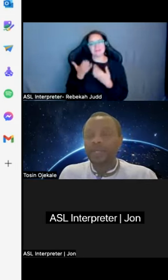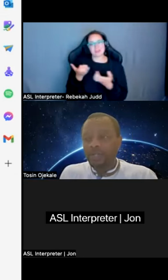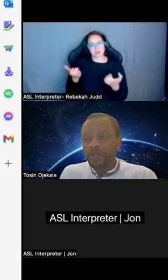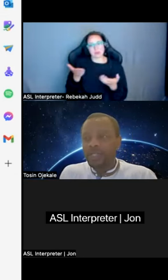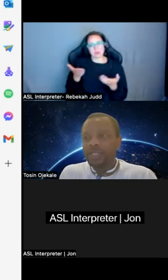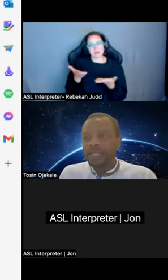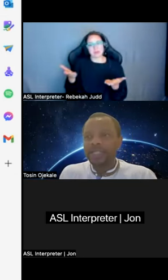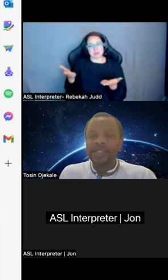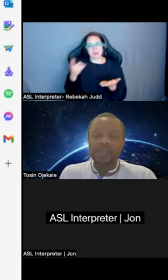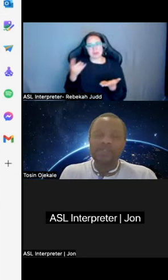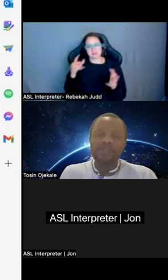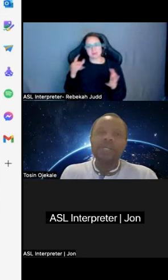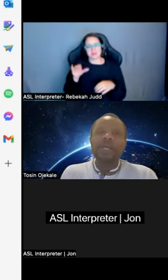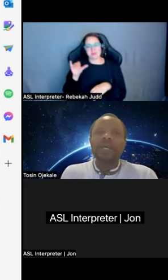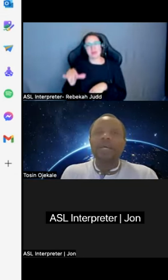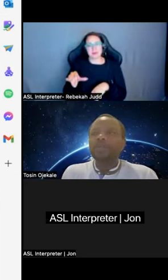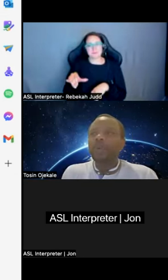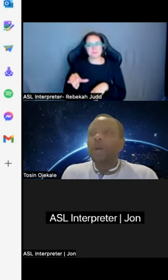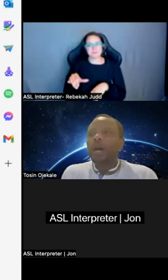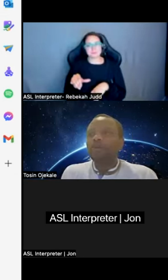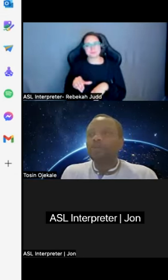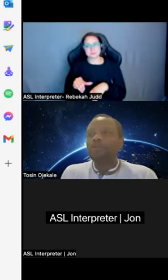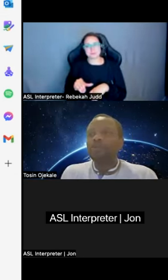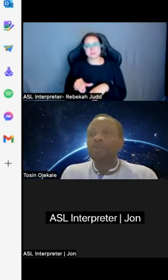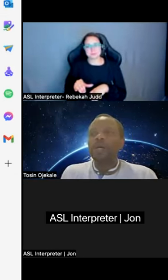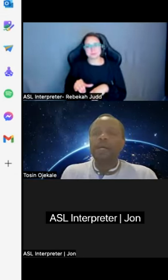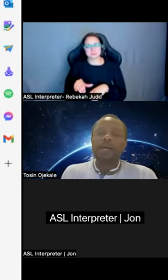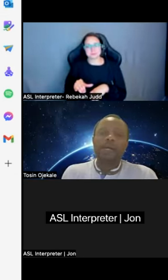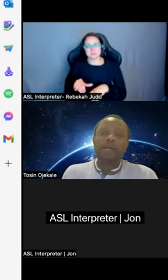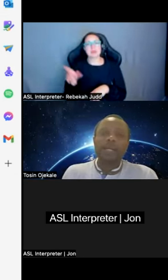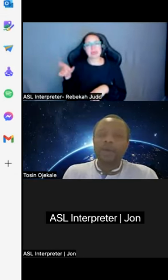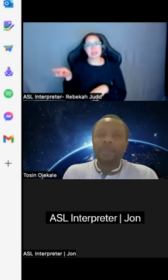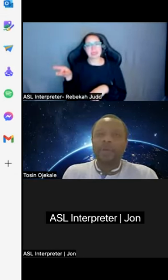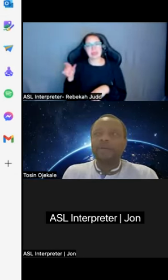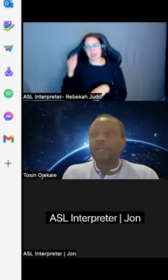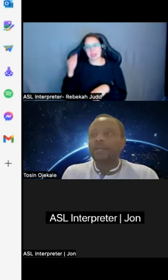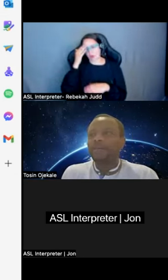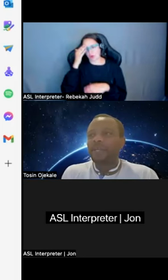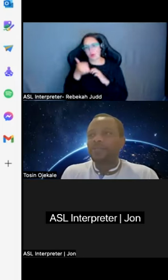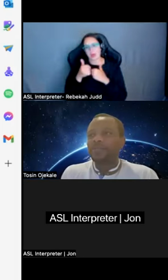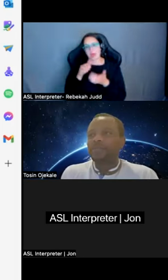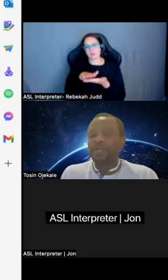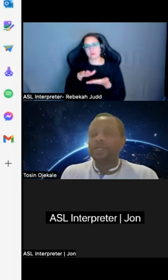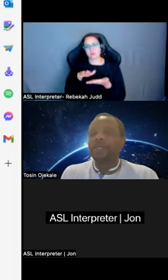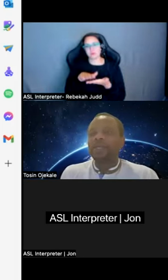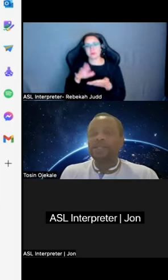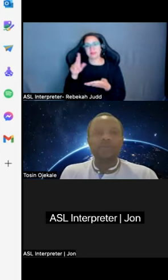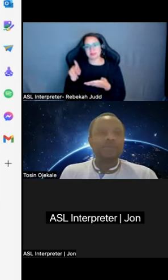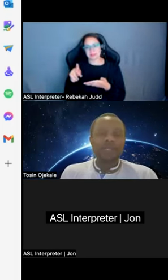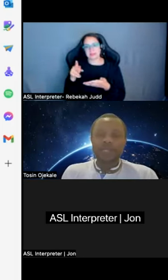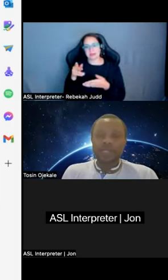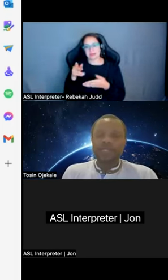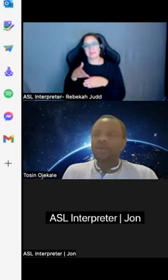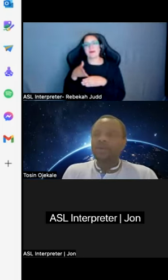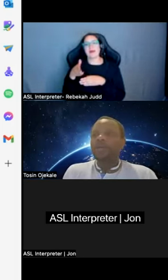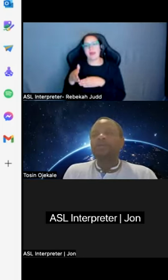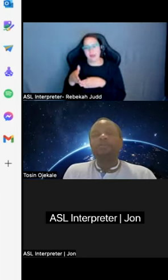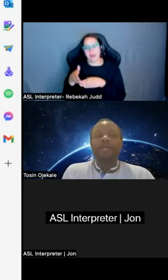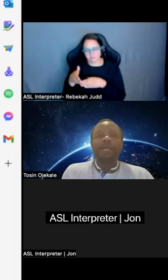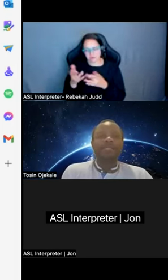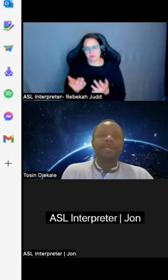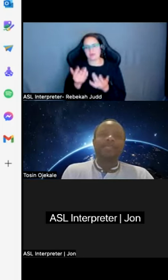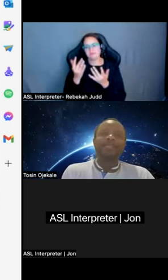are in that industry know how to do cleanup after such mess. So it's something